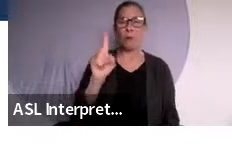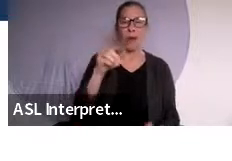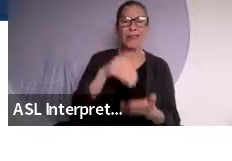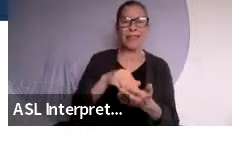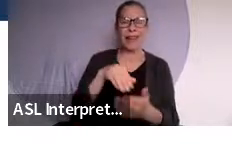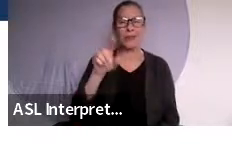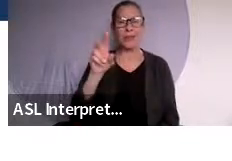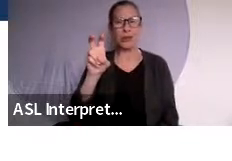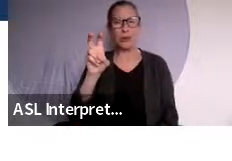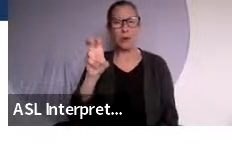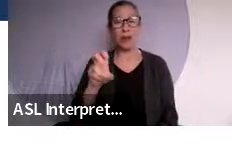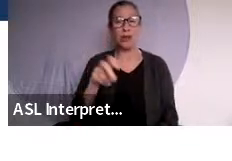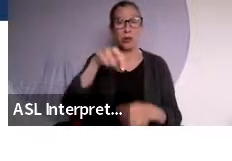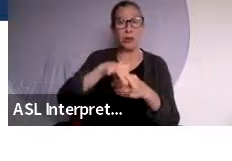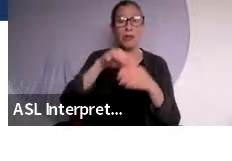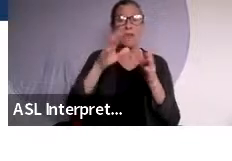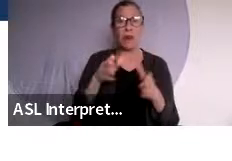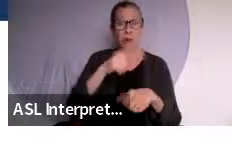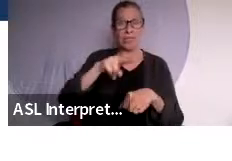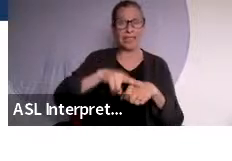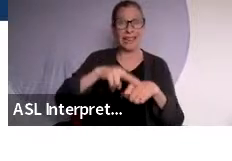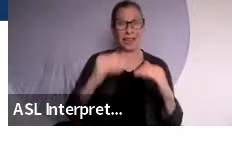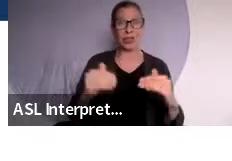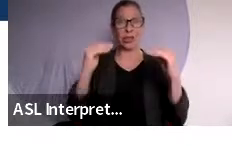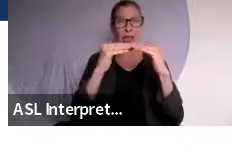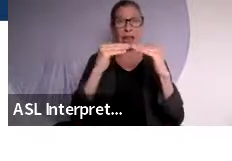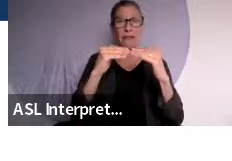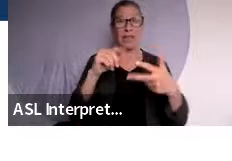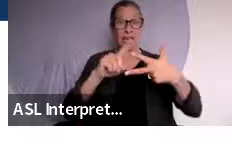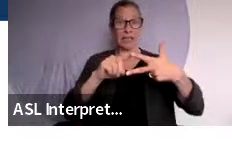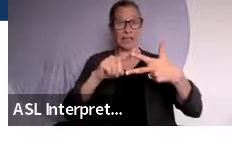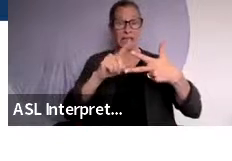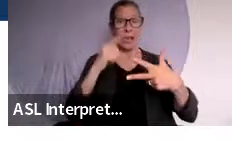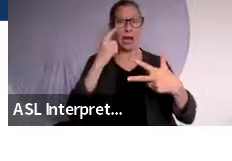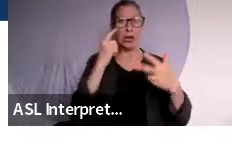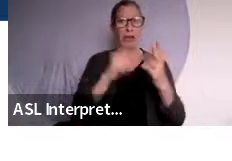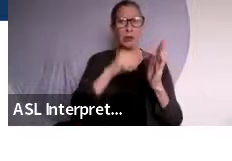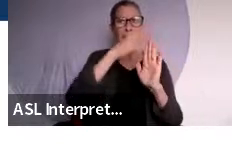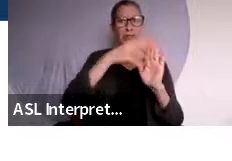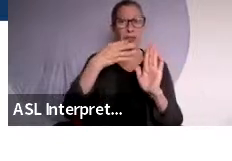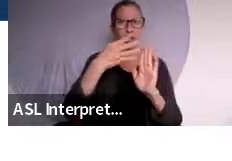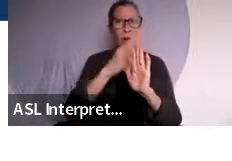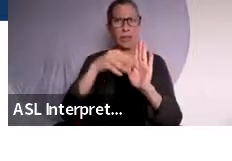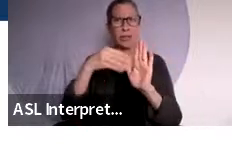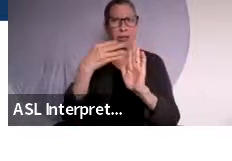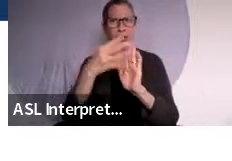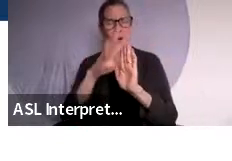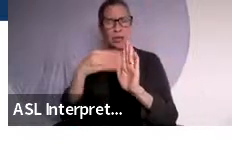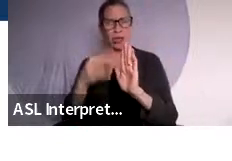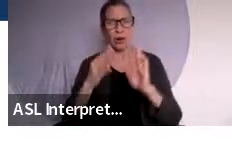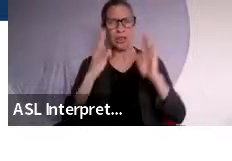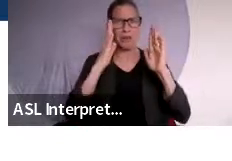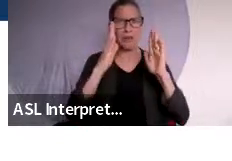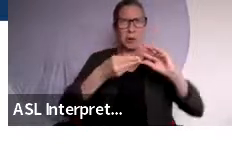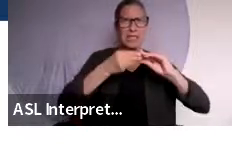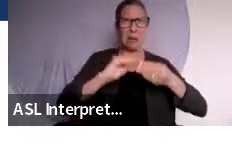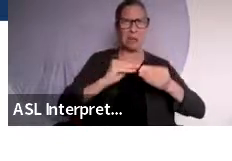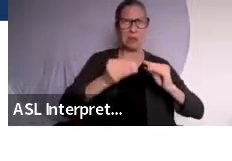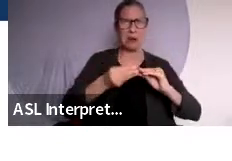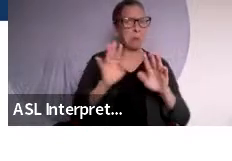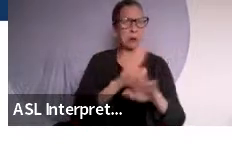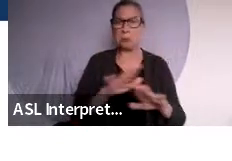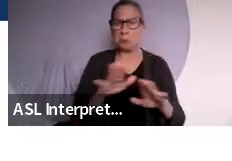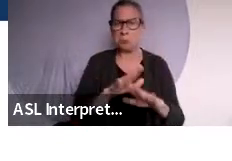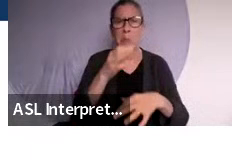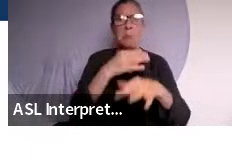level. Second, you'll notice a number of charts in the presentation, but I encourage you to not focus on the numbers specifically,